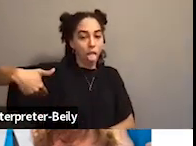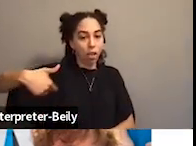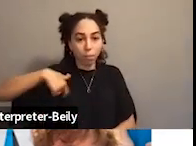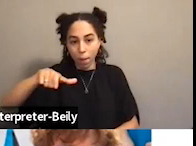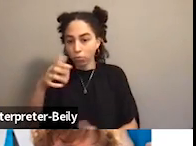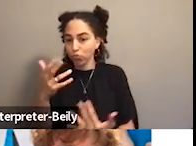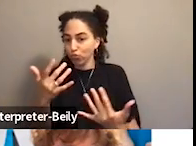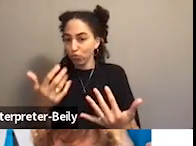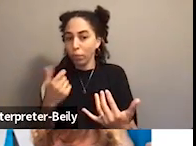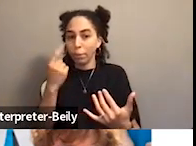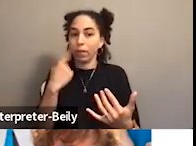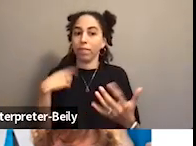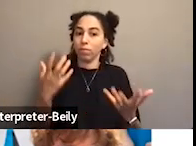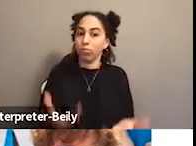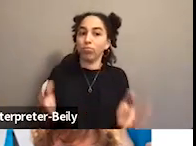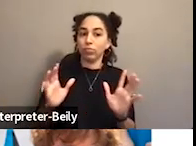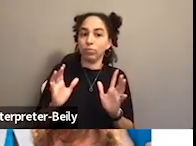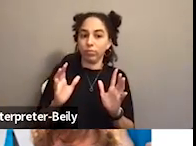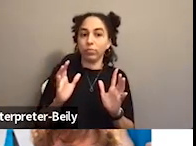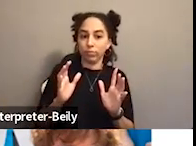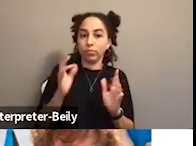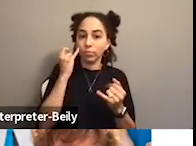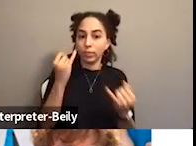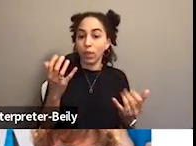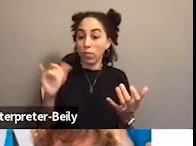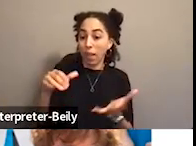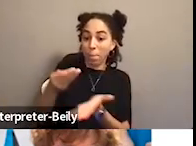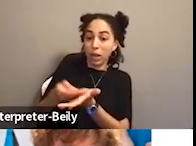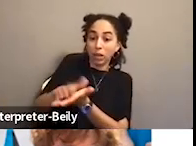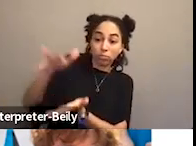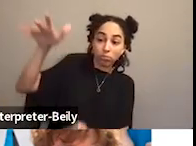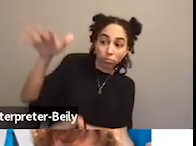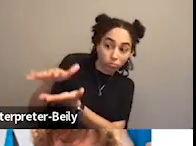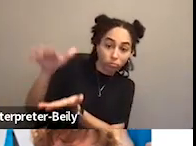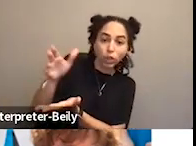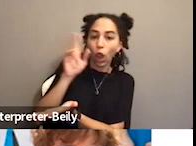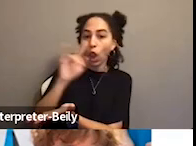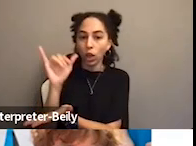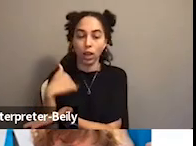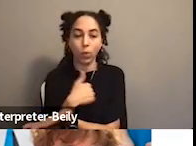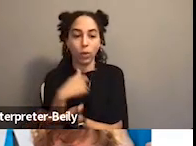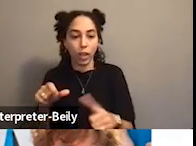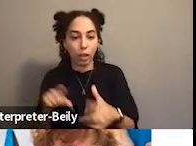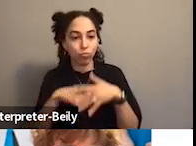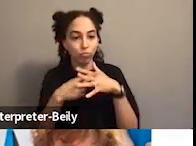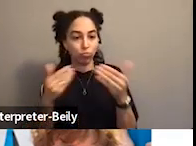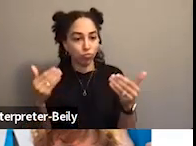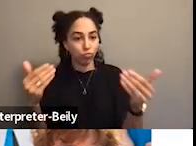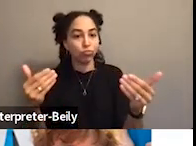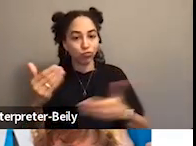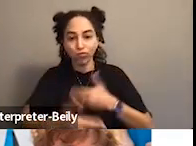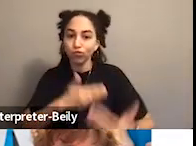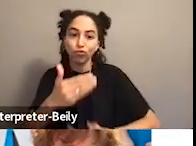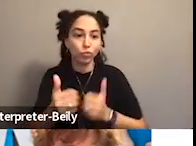for that. But once we have an idea of what that funding is going to look like, we can begin moving forward